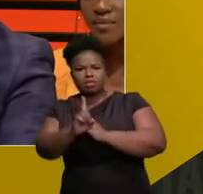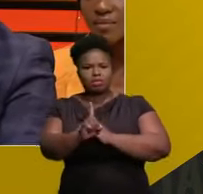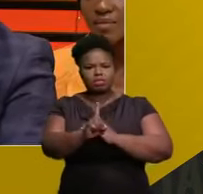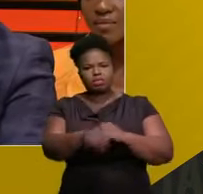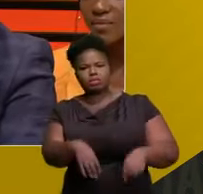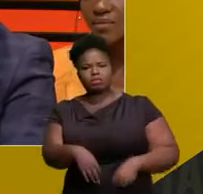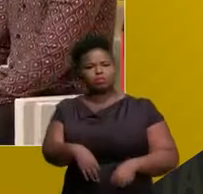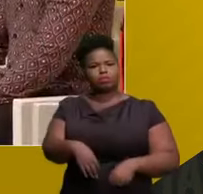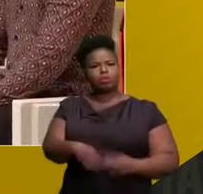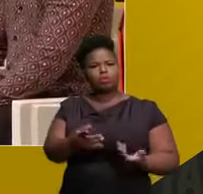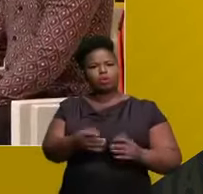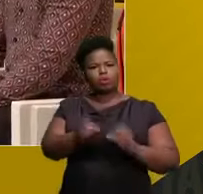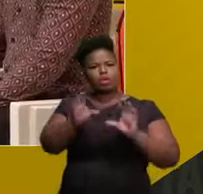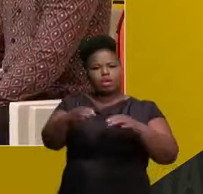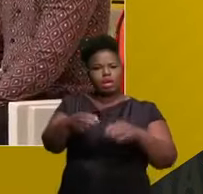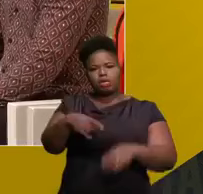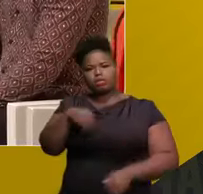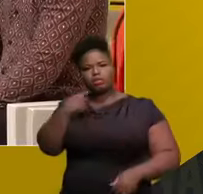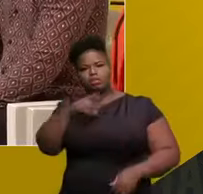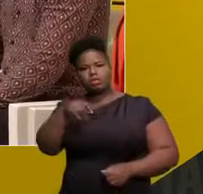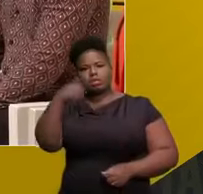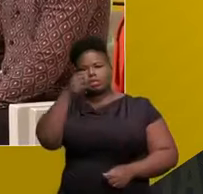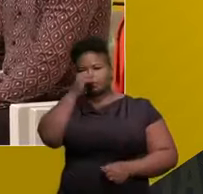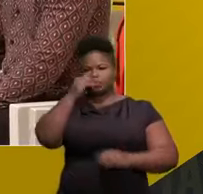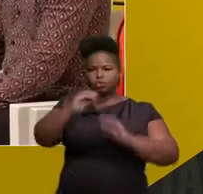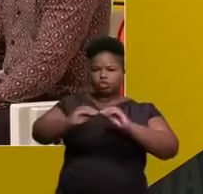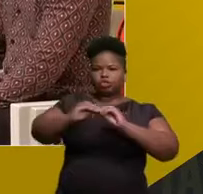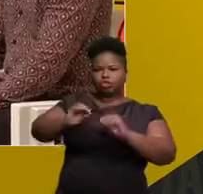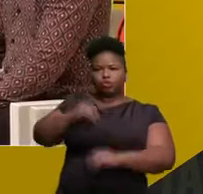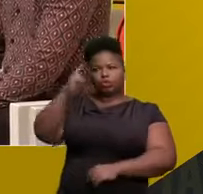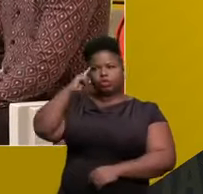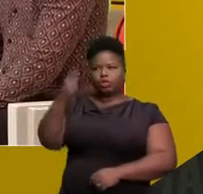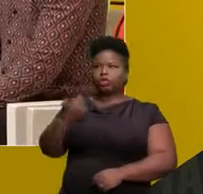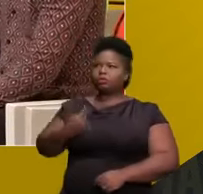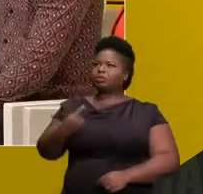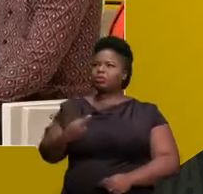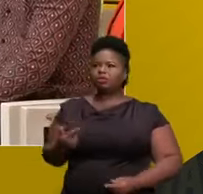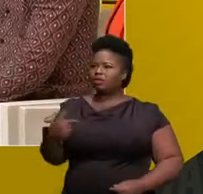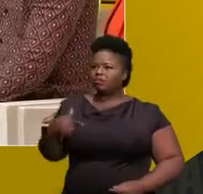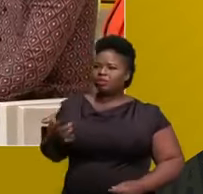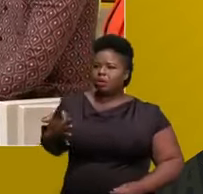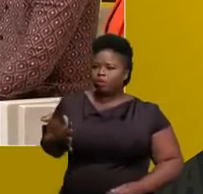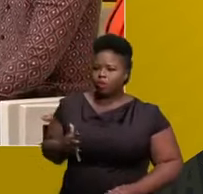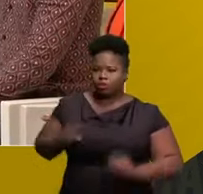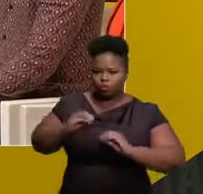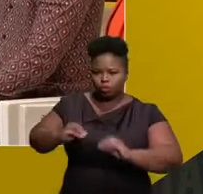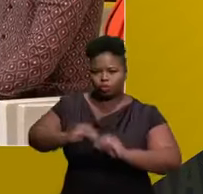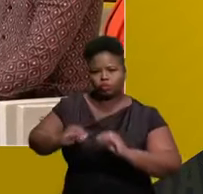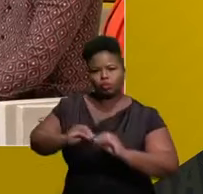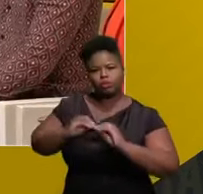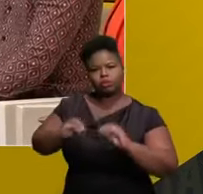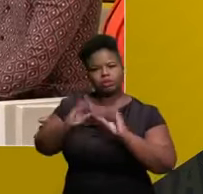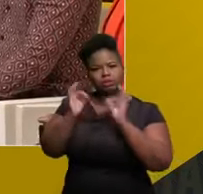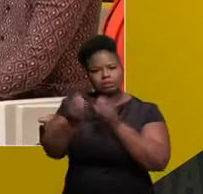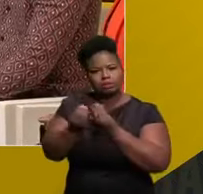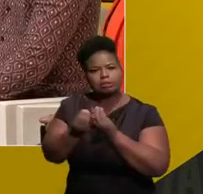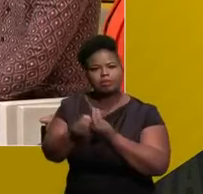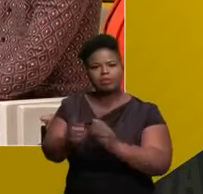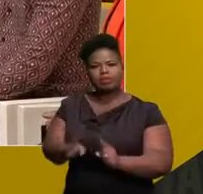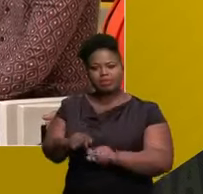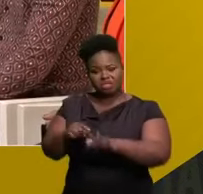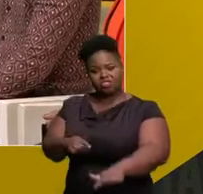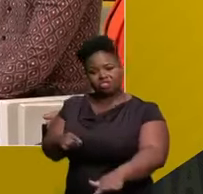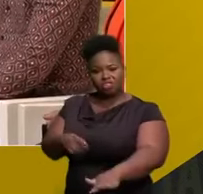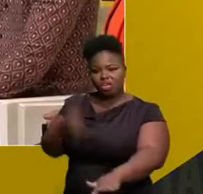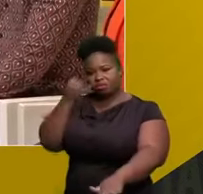kite? Sure. Sitting there in front, you teaching a lesson, you thinking to yourself, I want to impact them, I want to give them something. Sure.